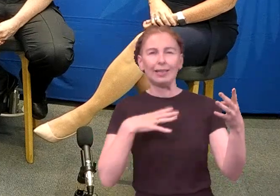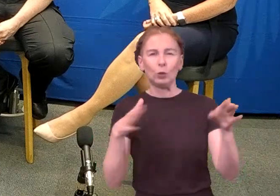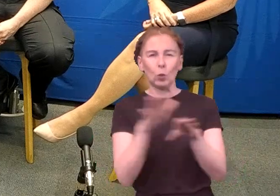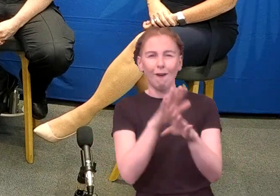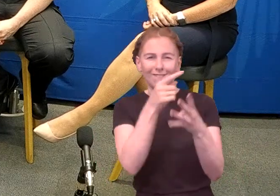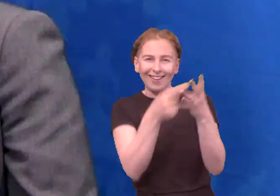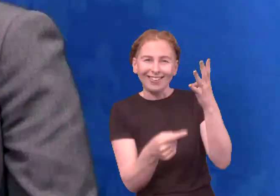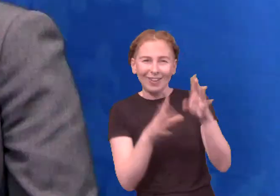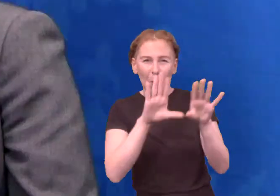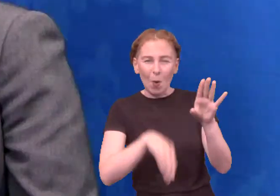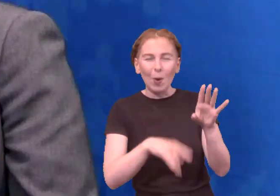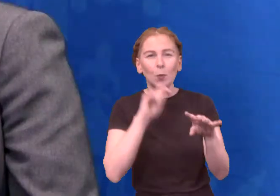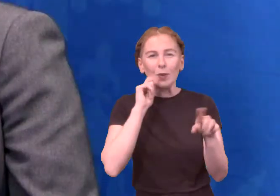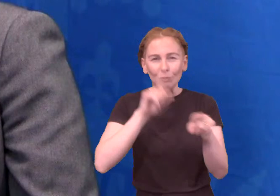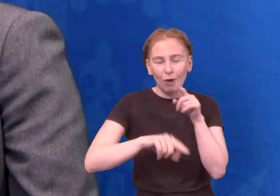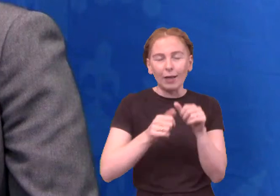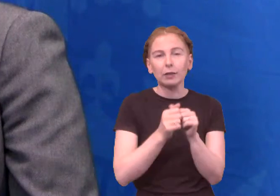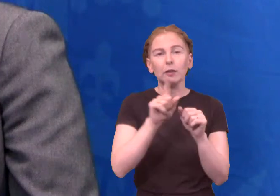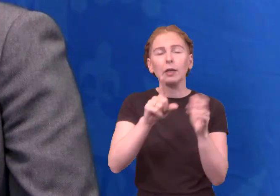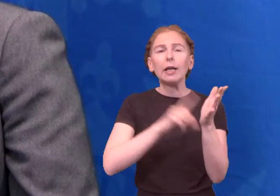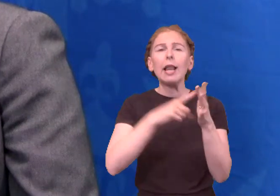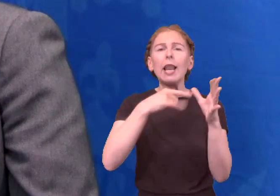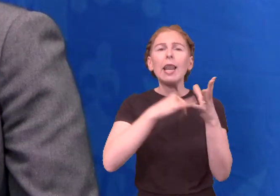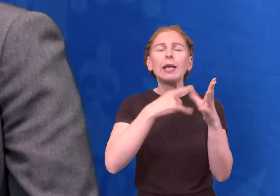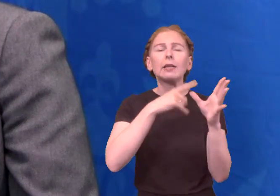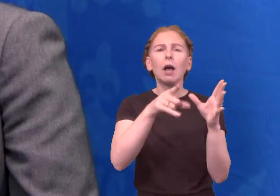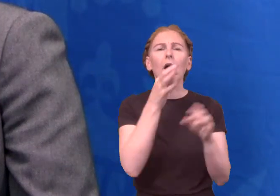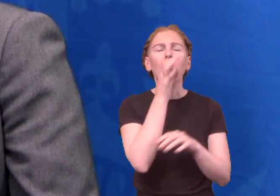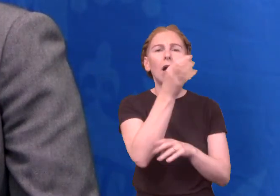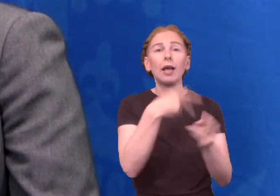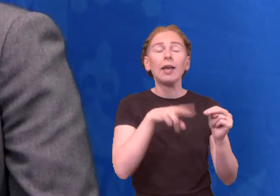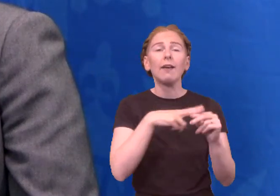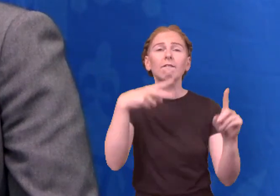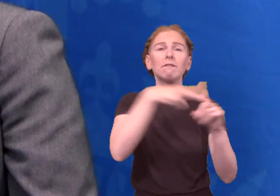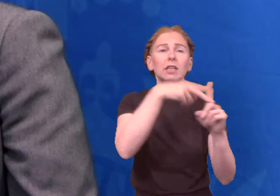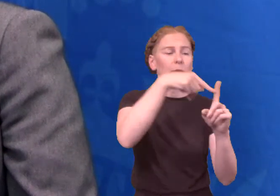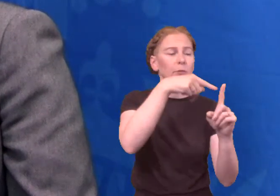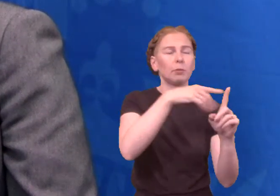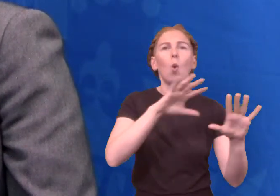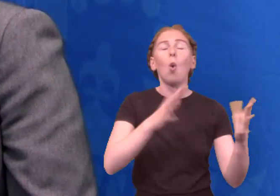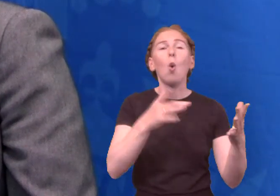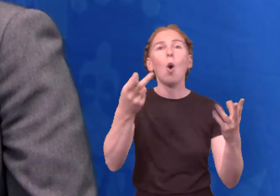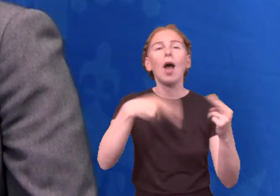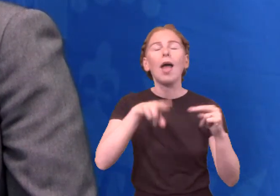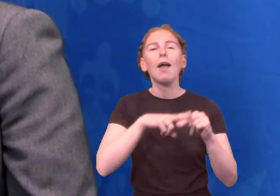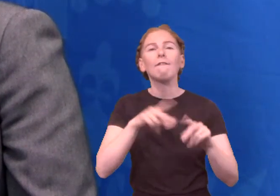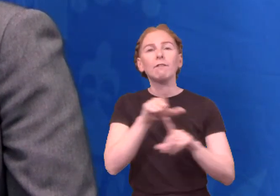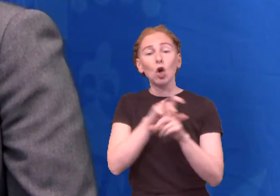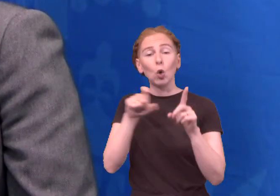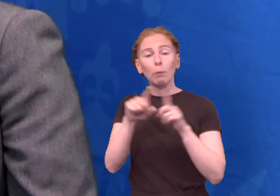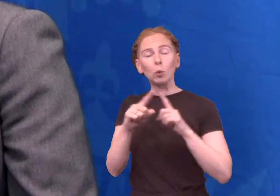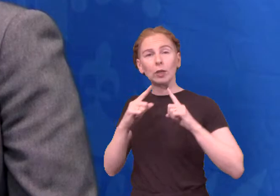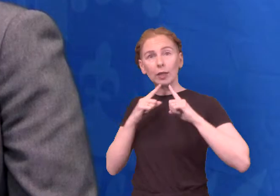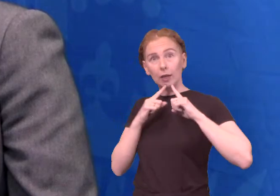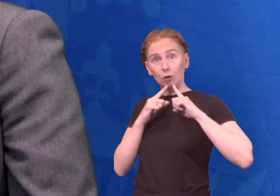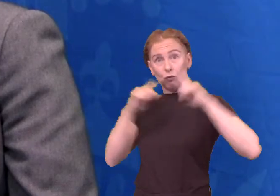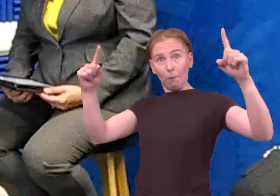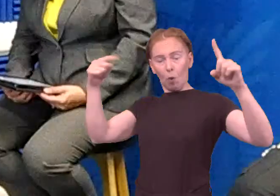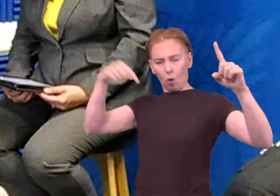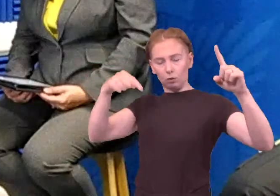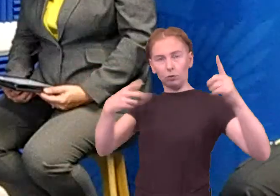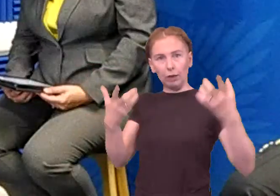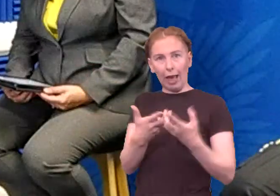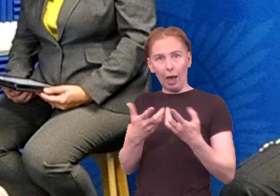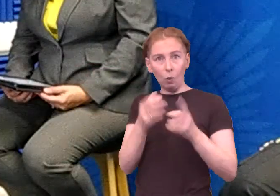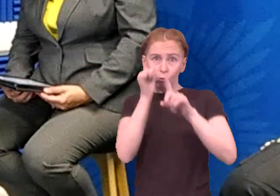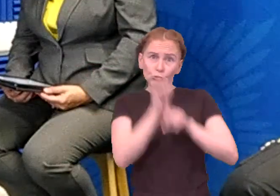Lisa's asking, how do you safeguard the people that give information? I'll probably move into that because that's something